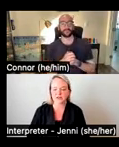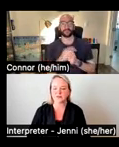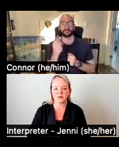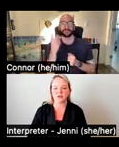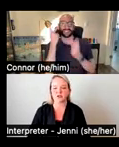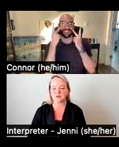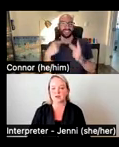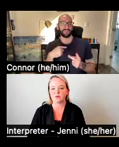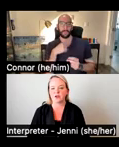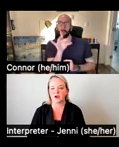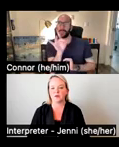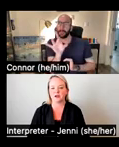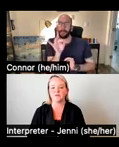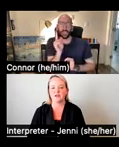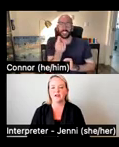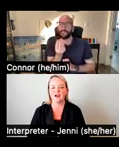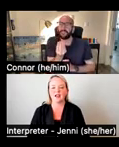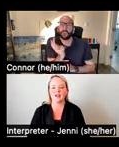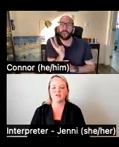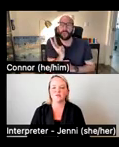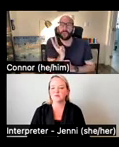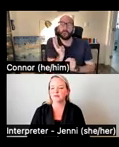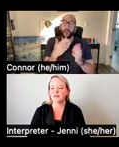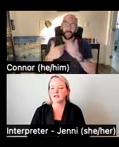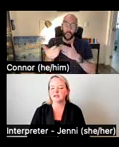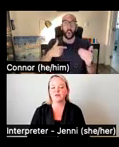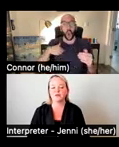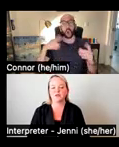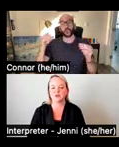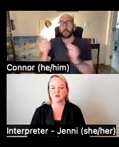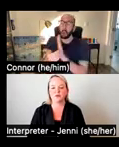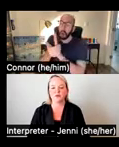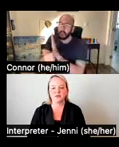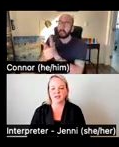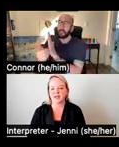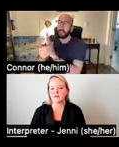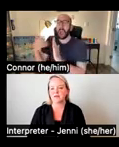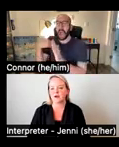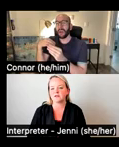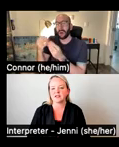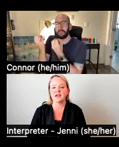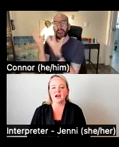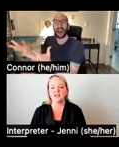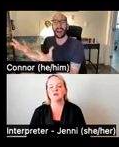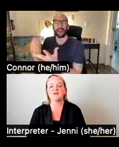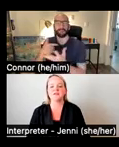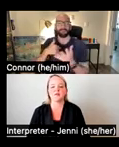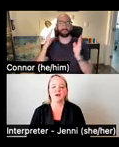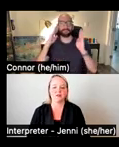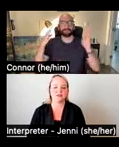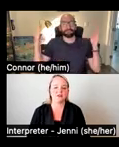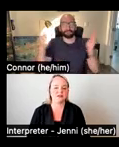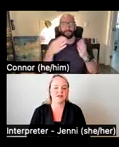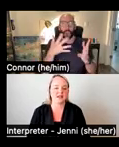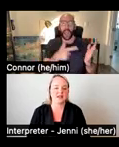are pretty familiar terms that we are aware of. I have picked a few that I am involved in. I do have some